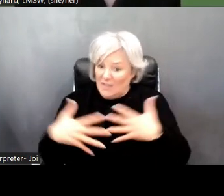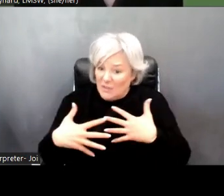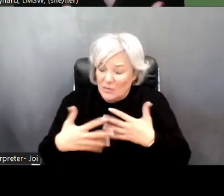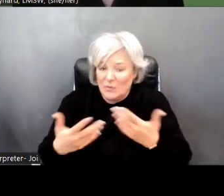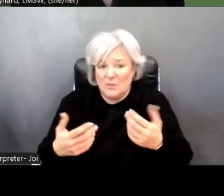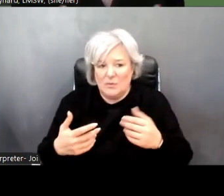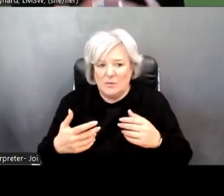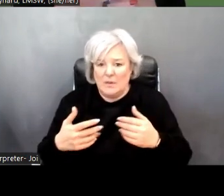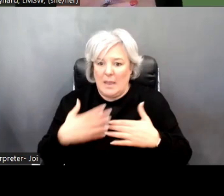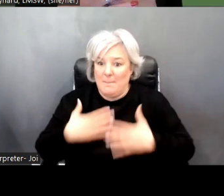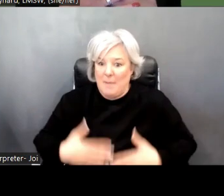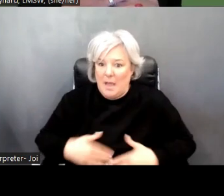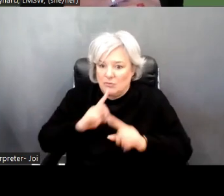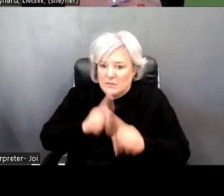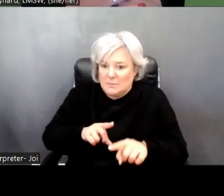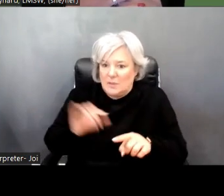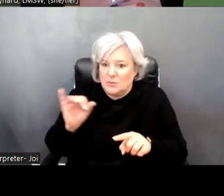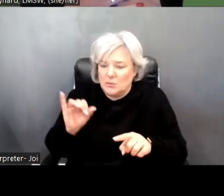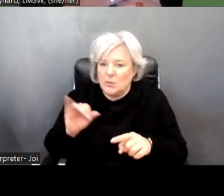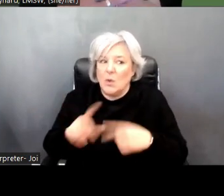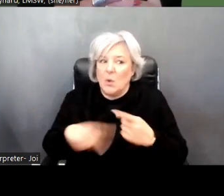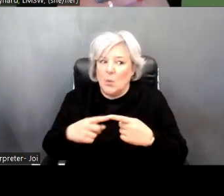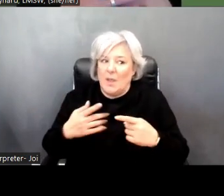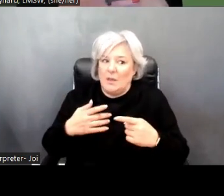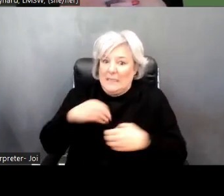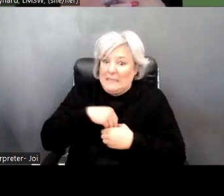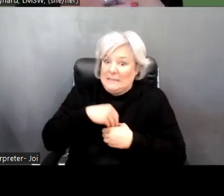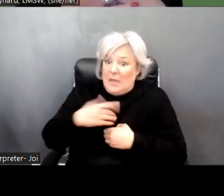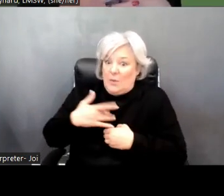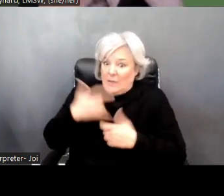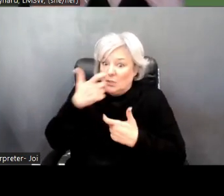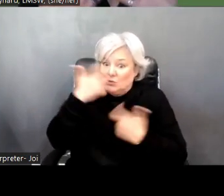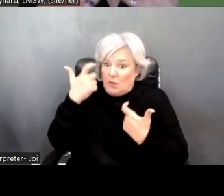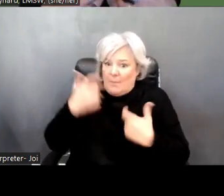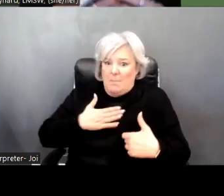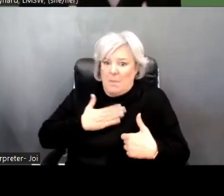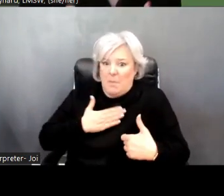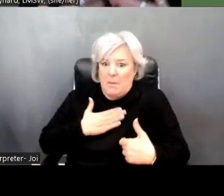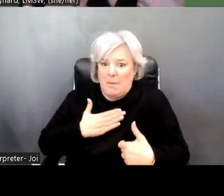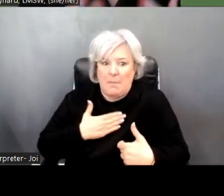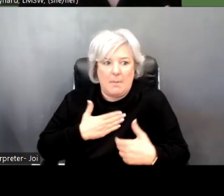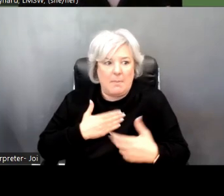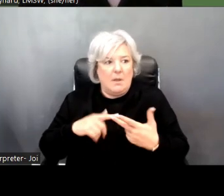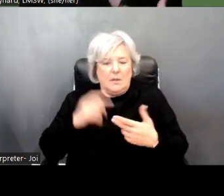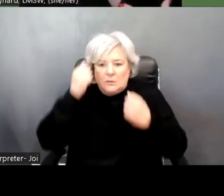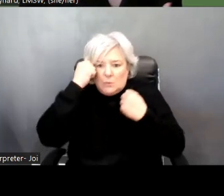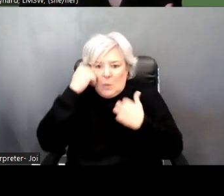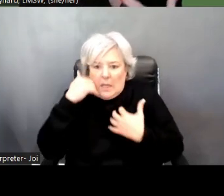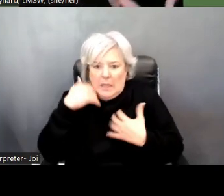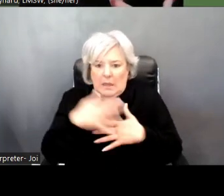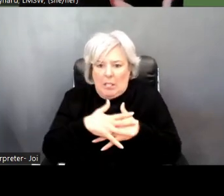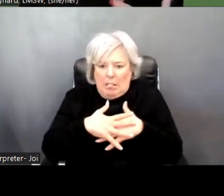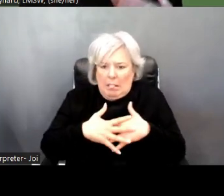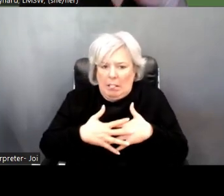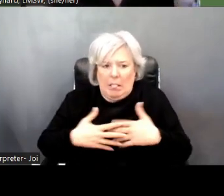reactions, right? The reactions that we get when we're feeling traumatized. Our hearts beat fast, we get sweaty, maybe feel like